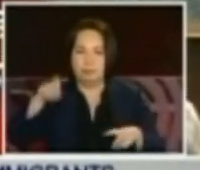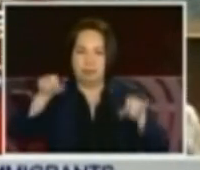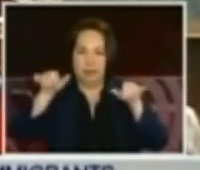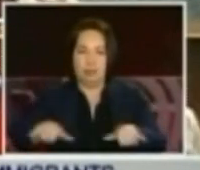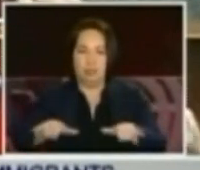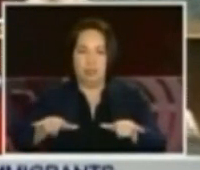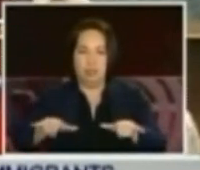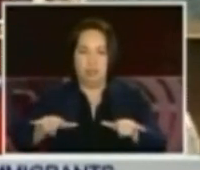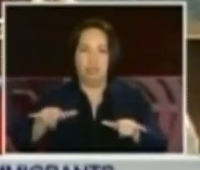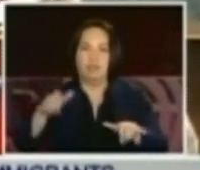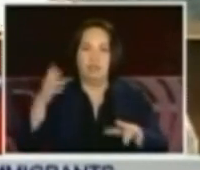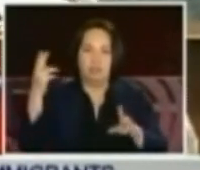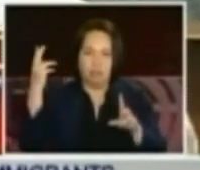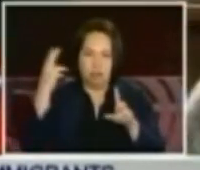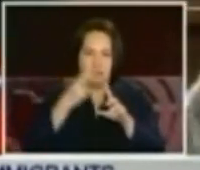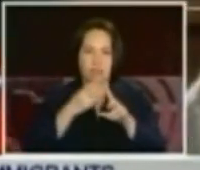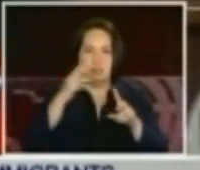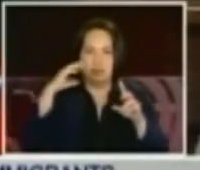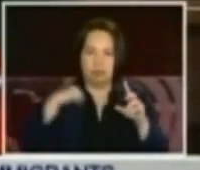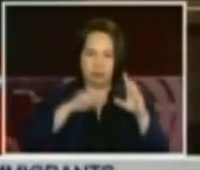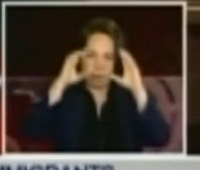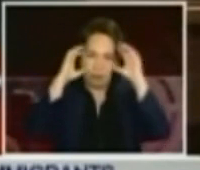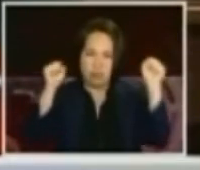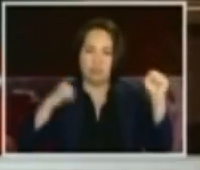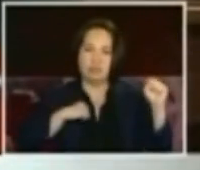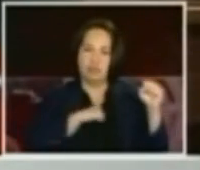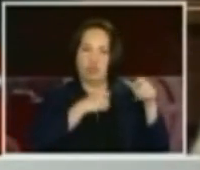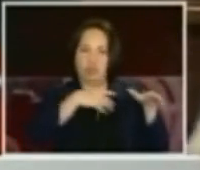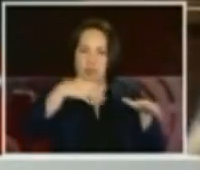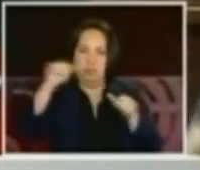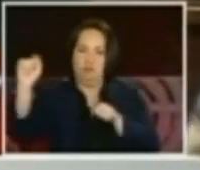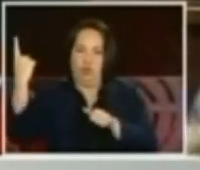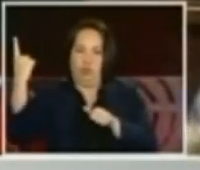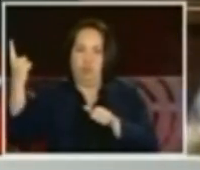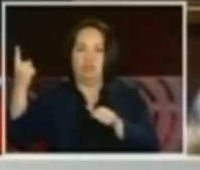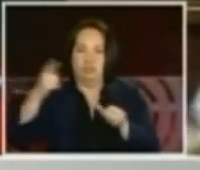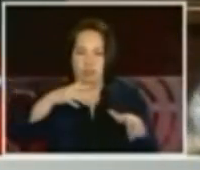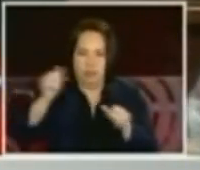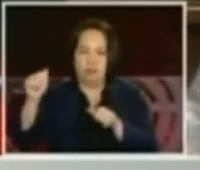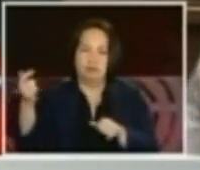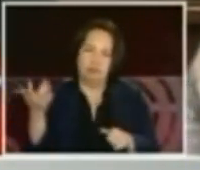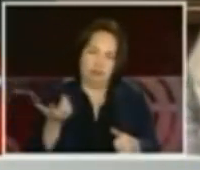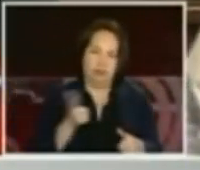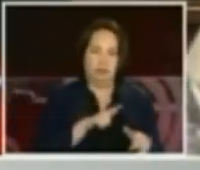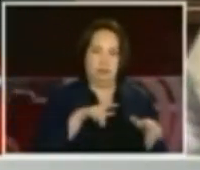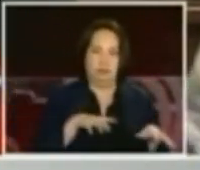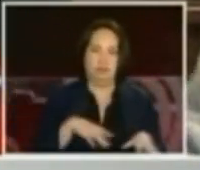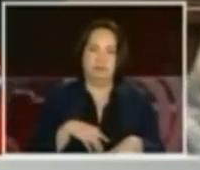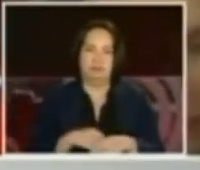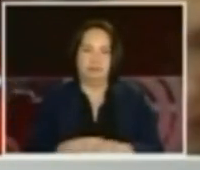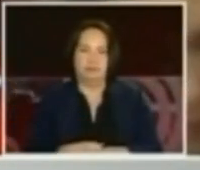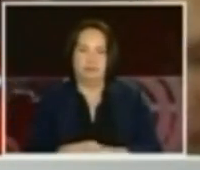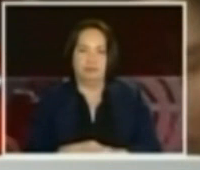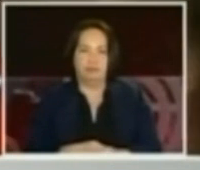Senate President and the Senators have left the session hall. Mr. President. Majority floor leader. Thank you,